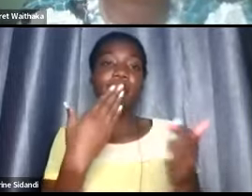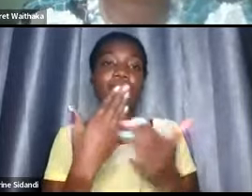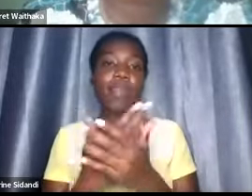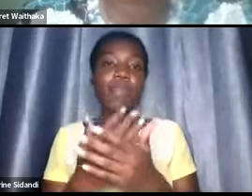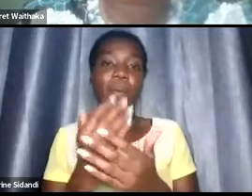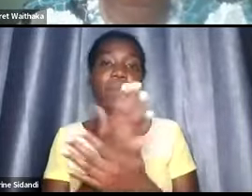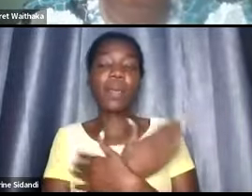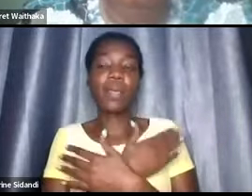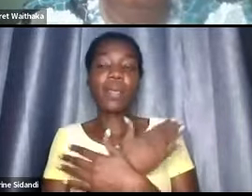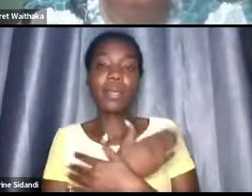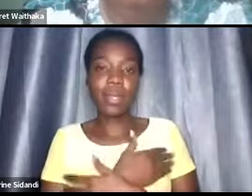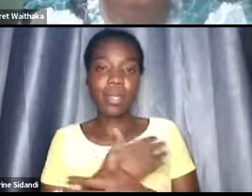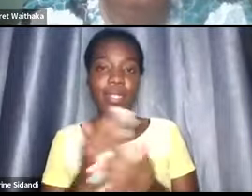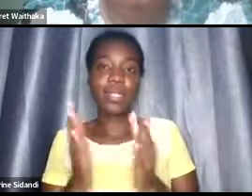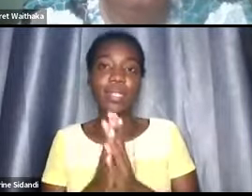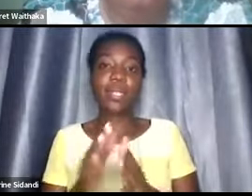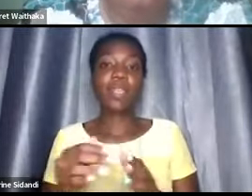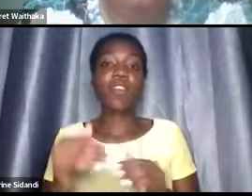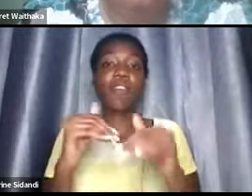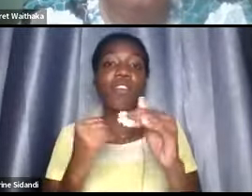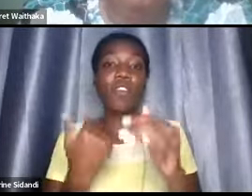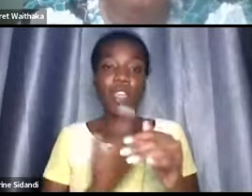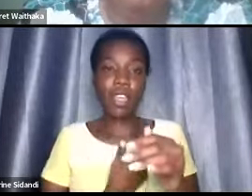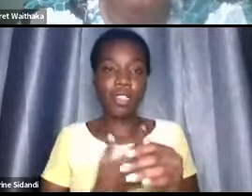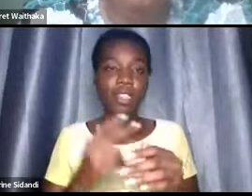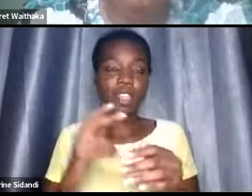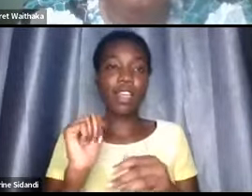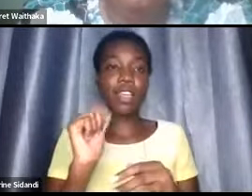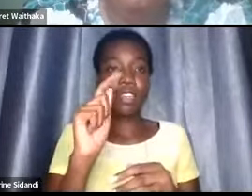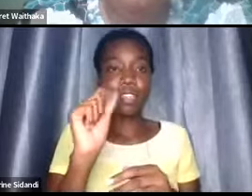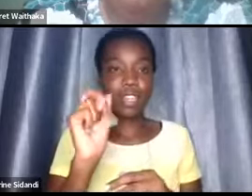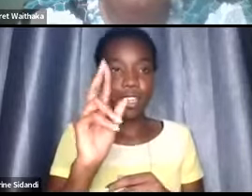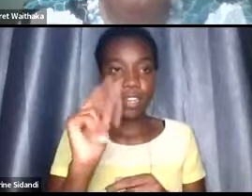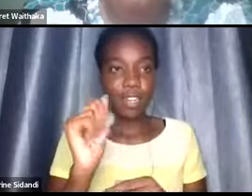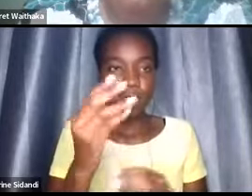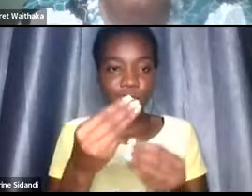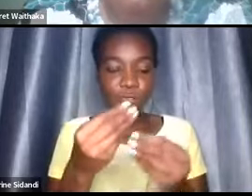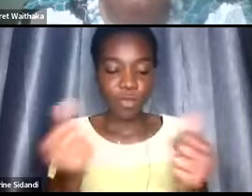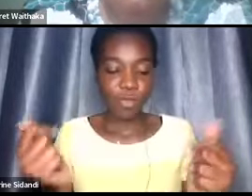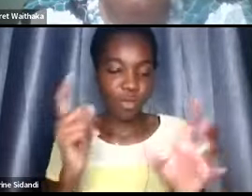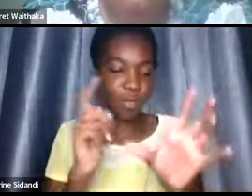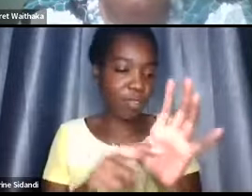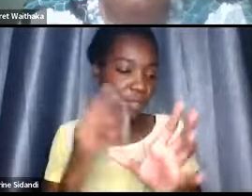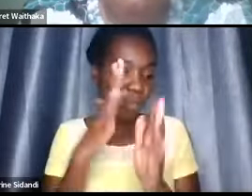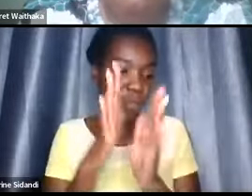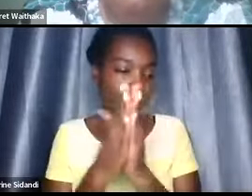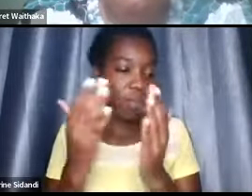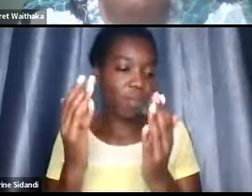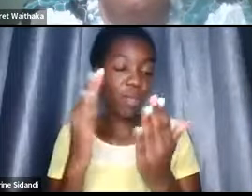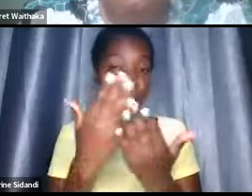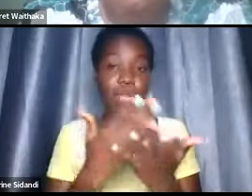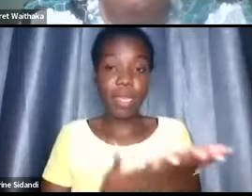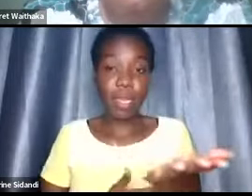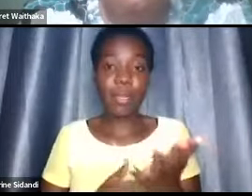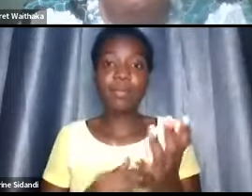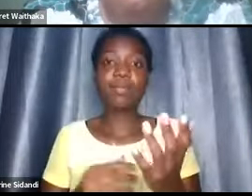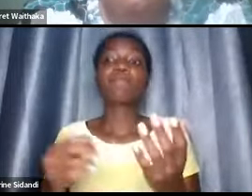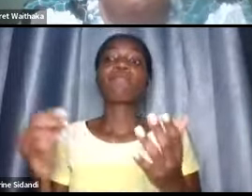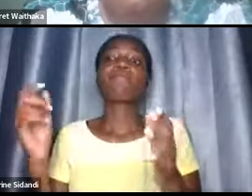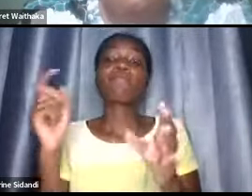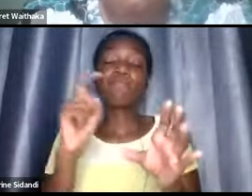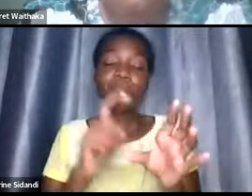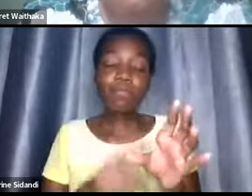follow us on Instagram. It's Atara Solutions. Join our Facebook page, Atara Solutions. Subscribe to our YouTube channel.